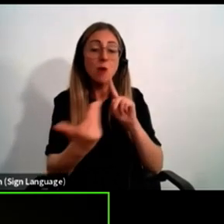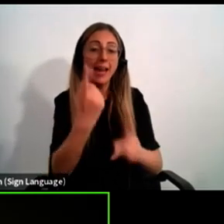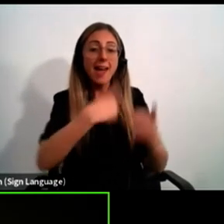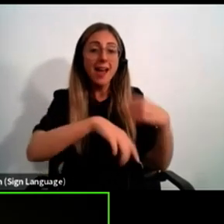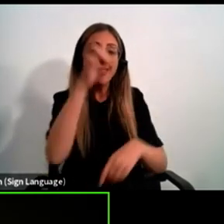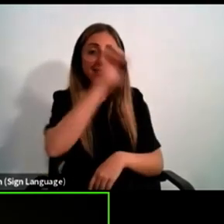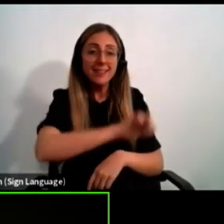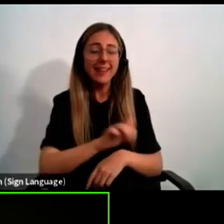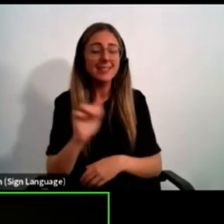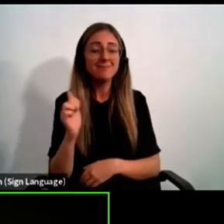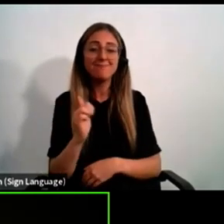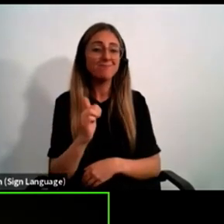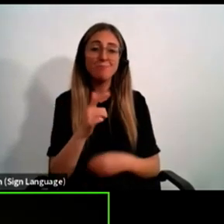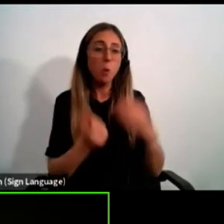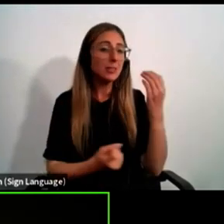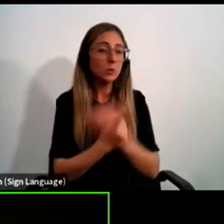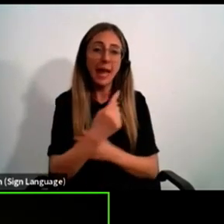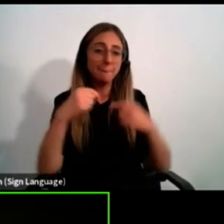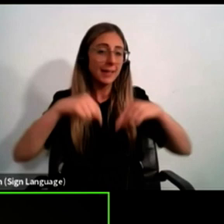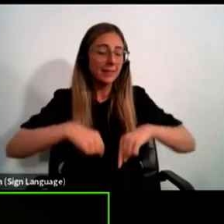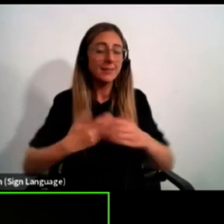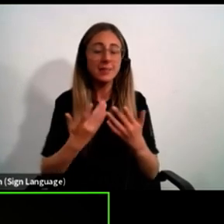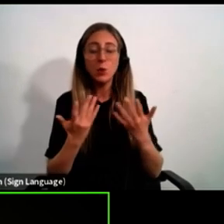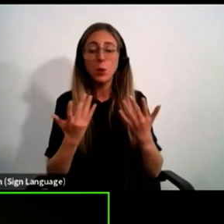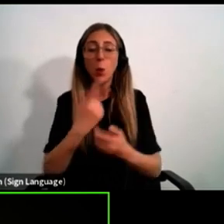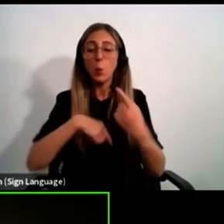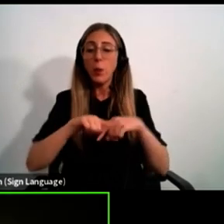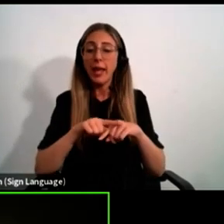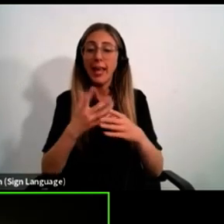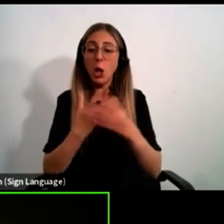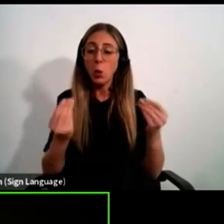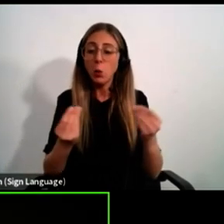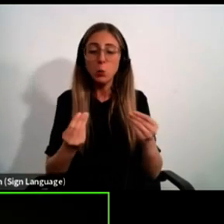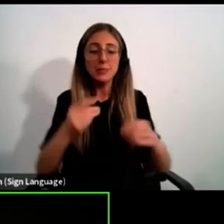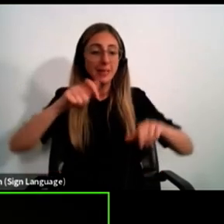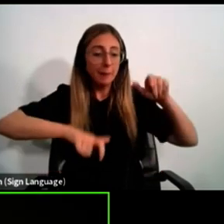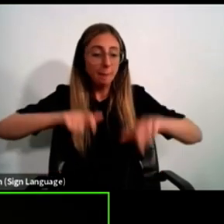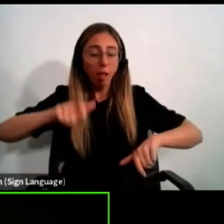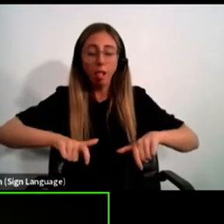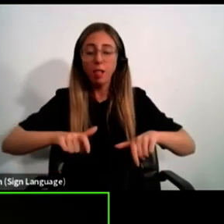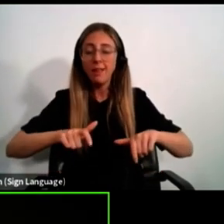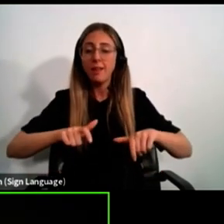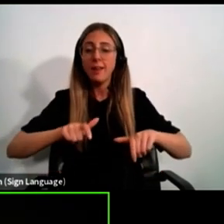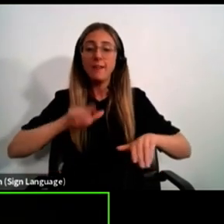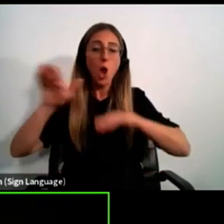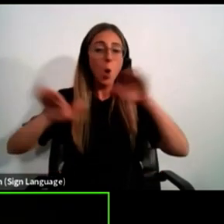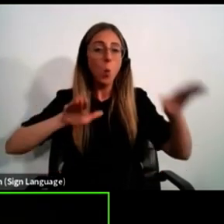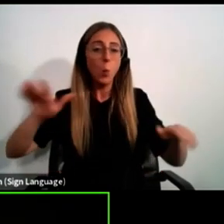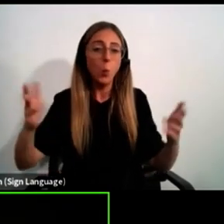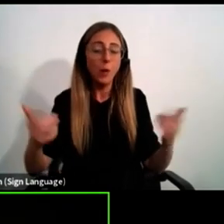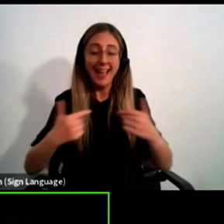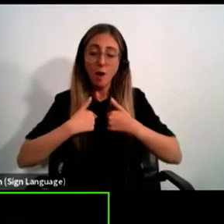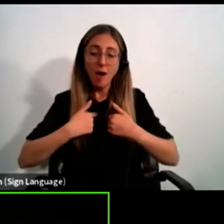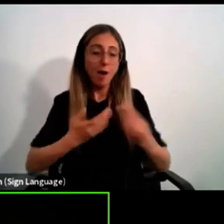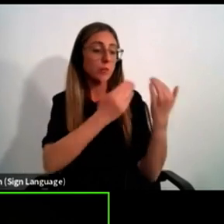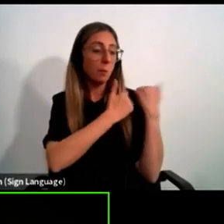Unfortunately, this is still not happening on the continent. We are losing many of our talented Africans. So our